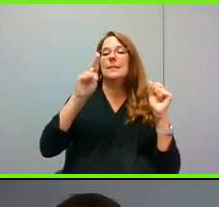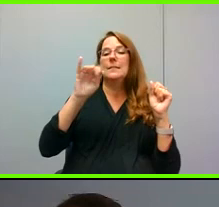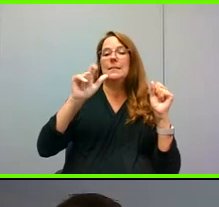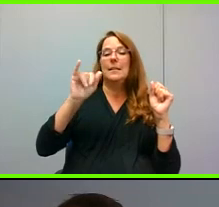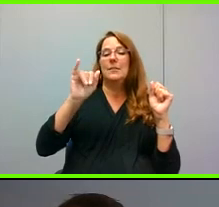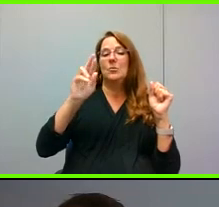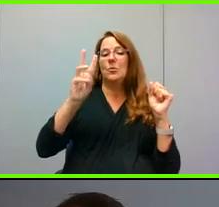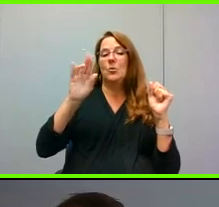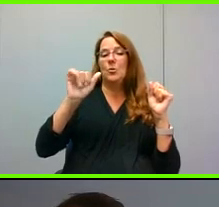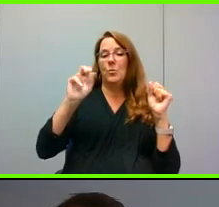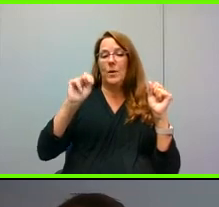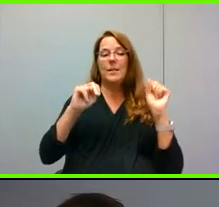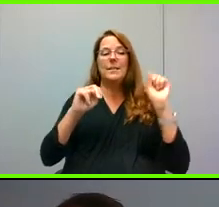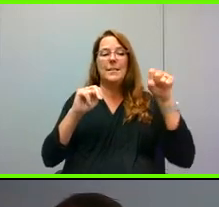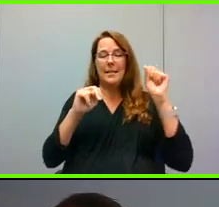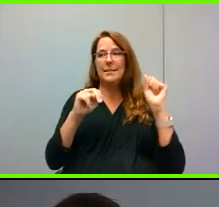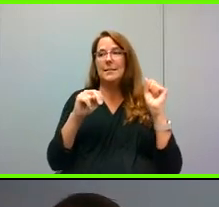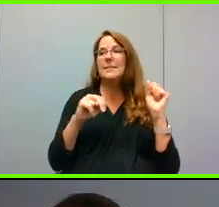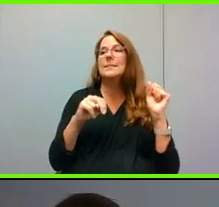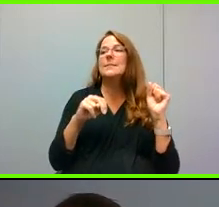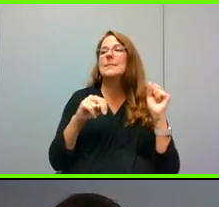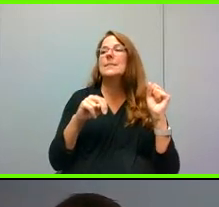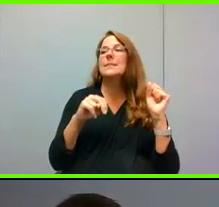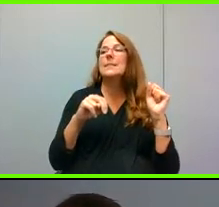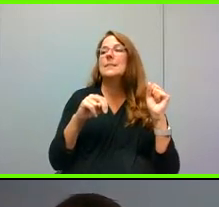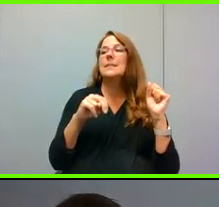Daniel Irwin, Yes.